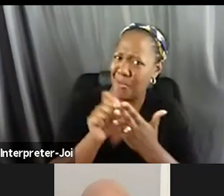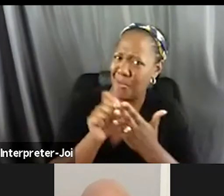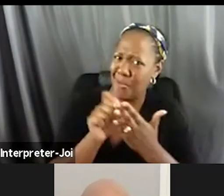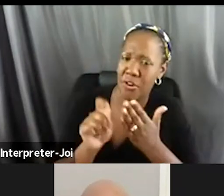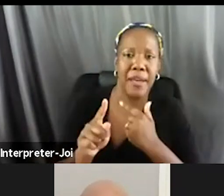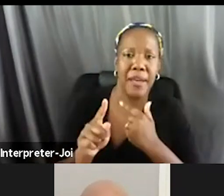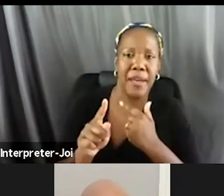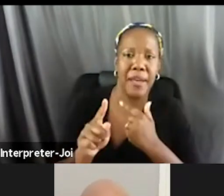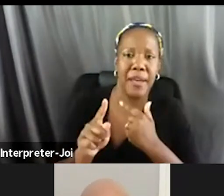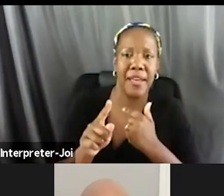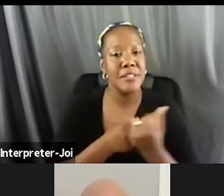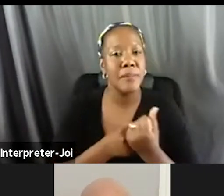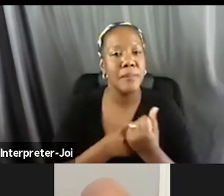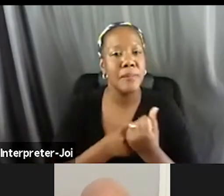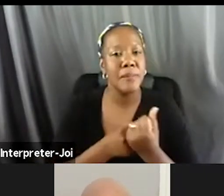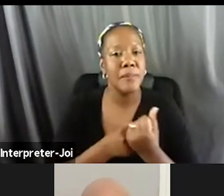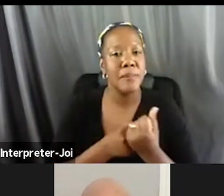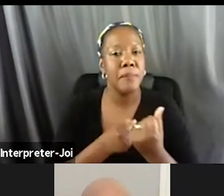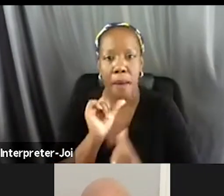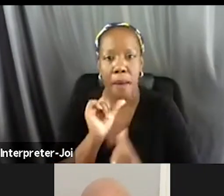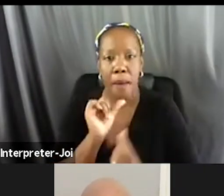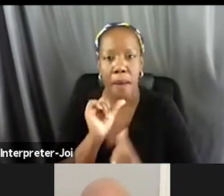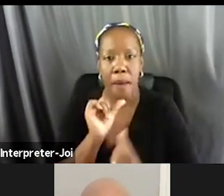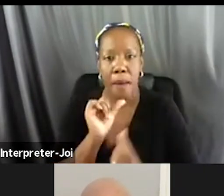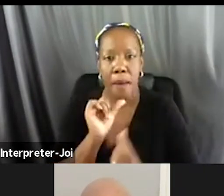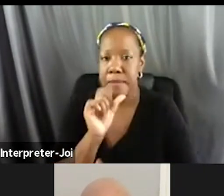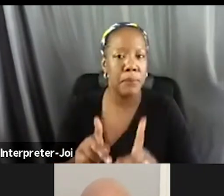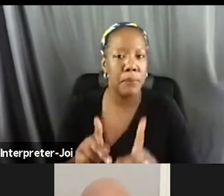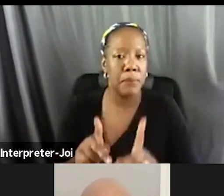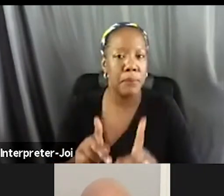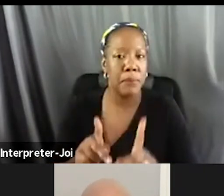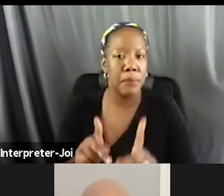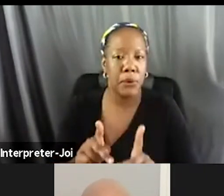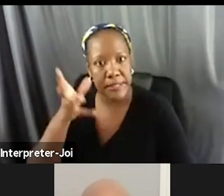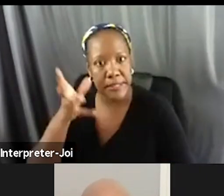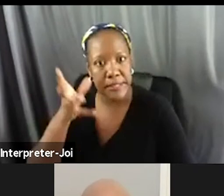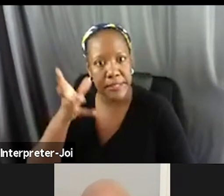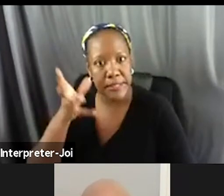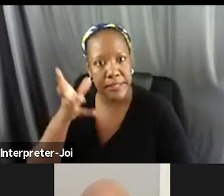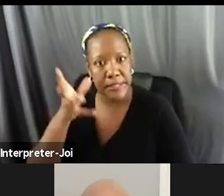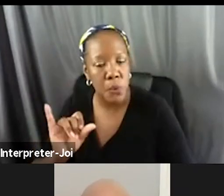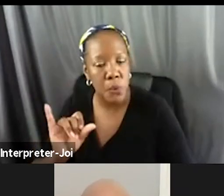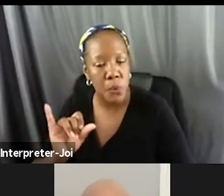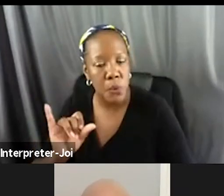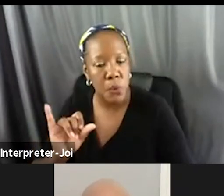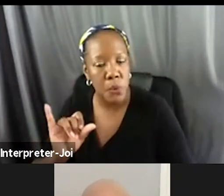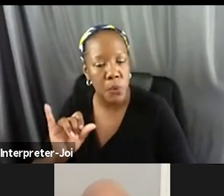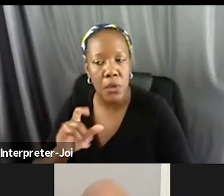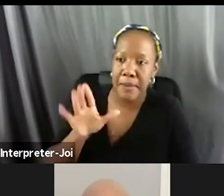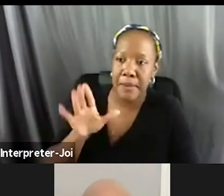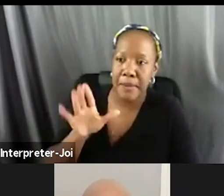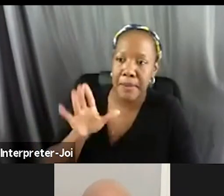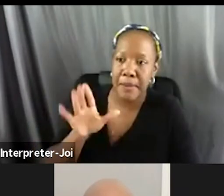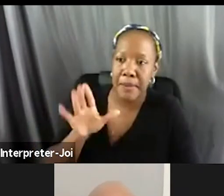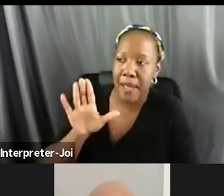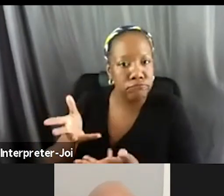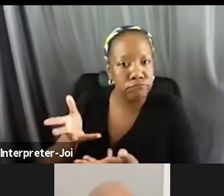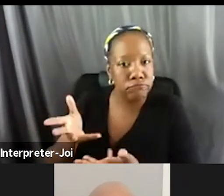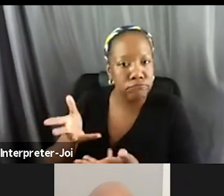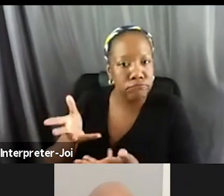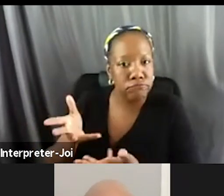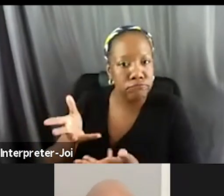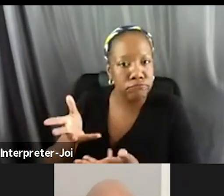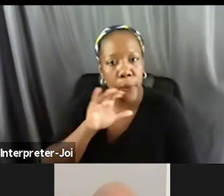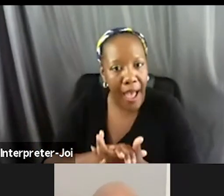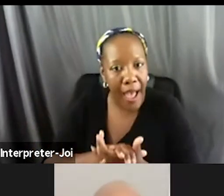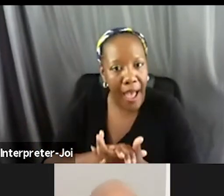that I wasn't the only one going through it. And there were men in that group who talked about how they're coping with their wives or significant